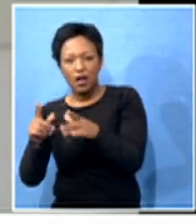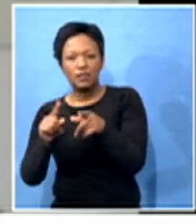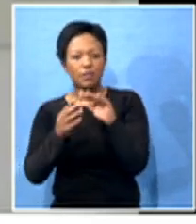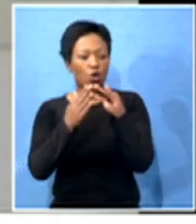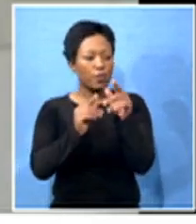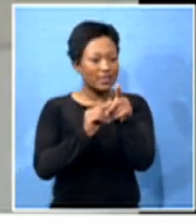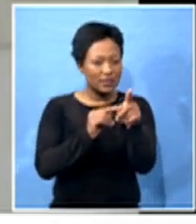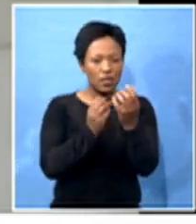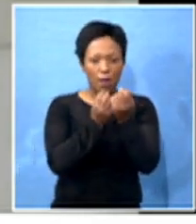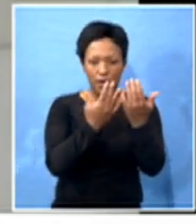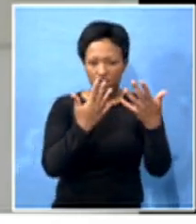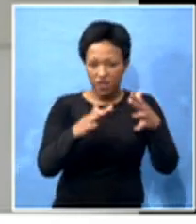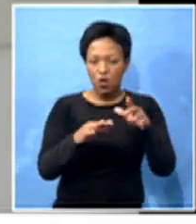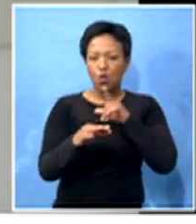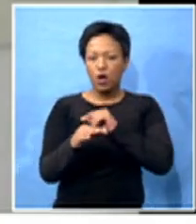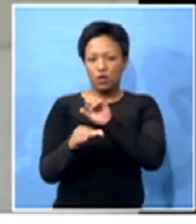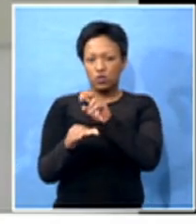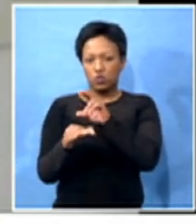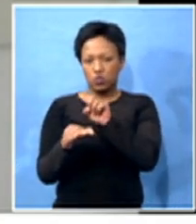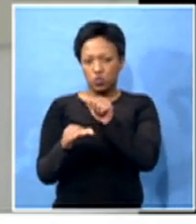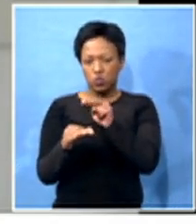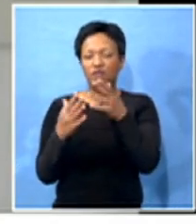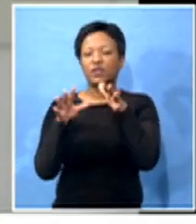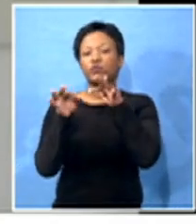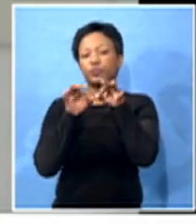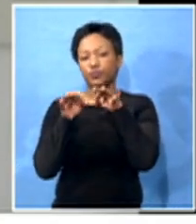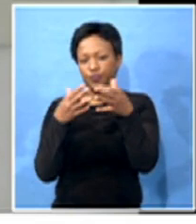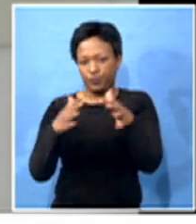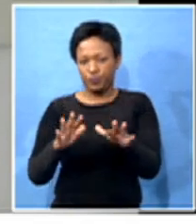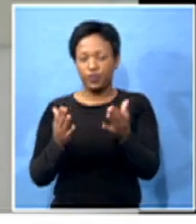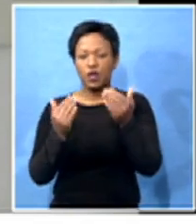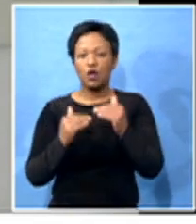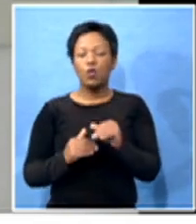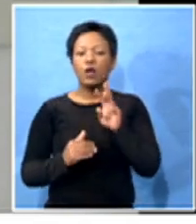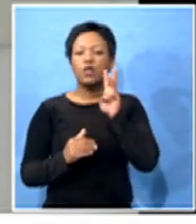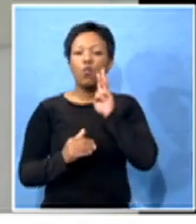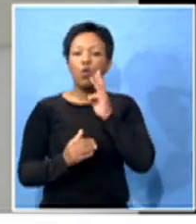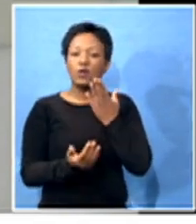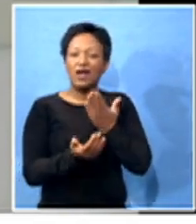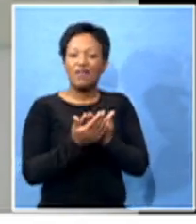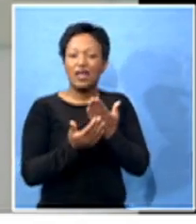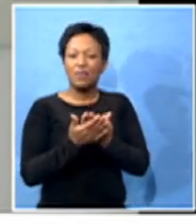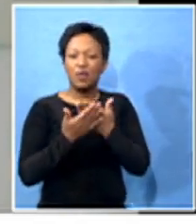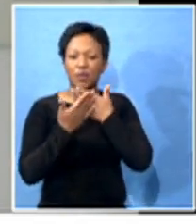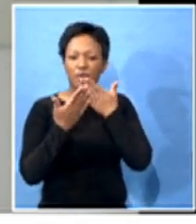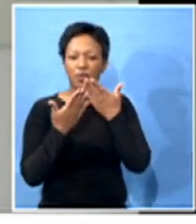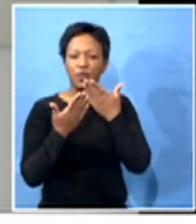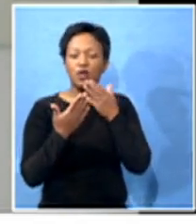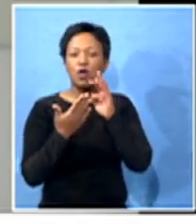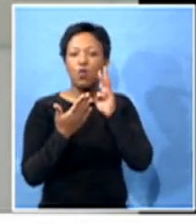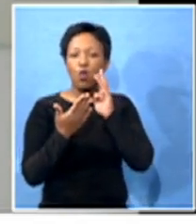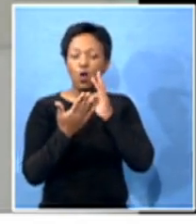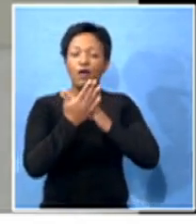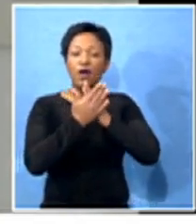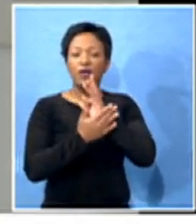represents. There are also cases that we make demands on, that water is not available. The right to water is there in the Constitution,